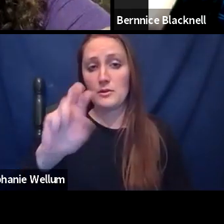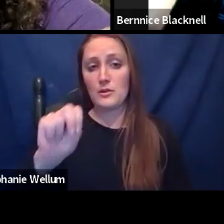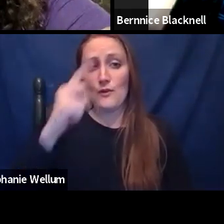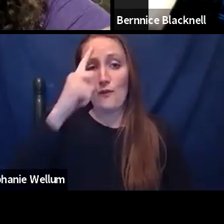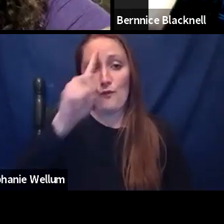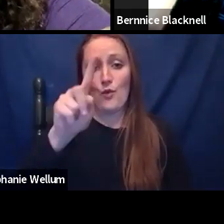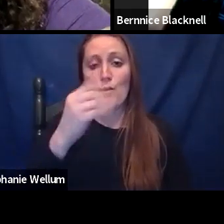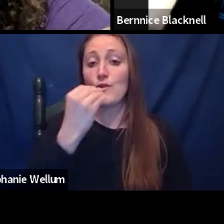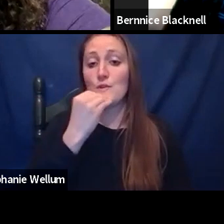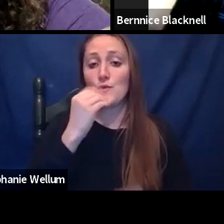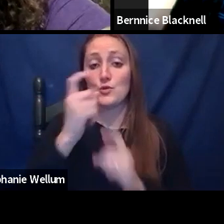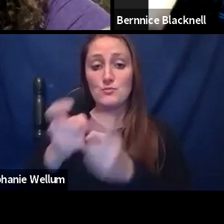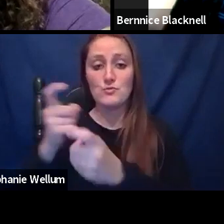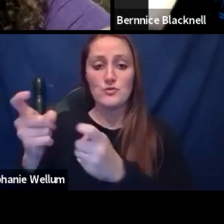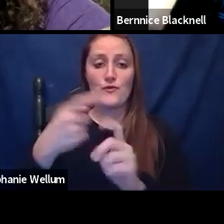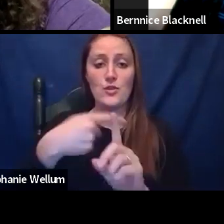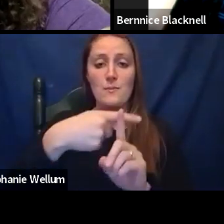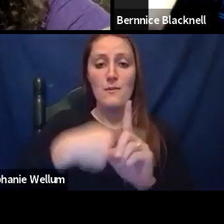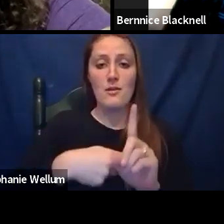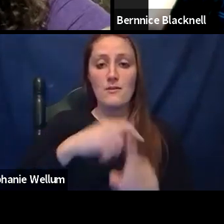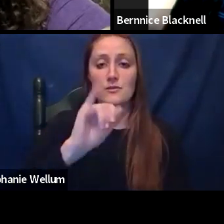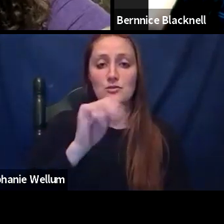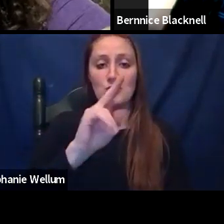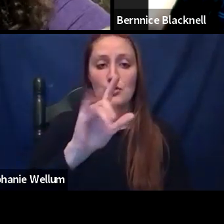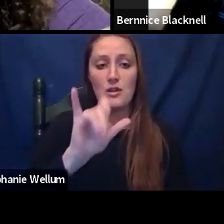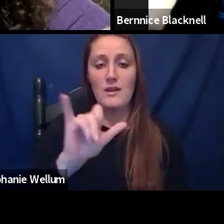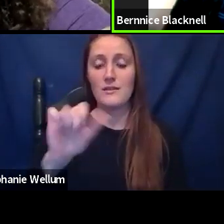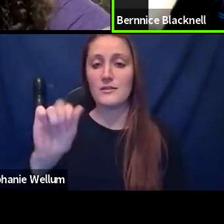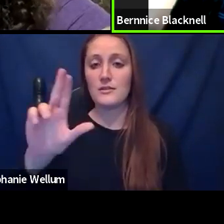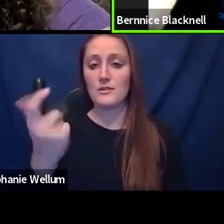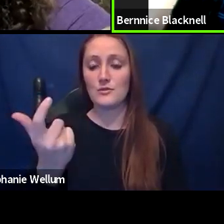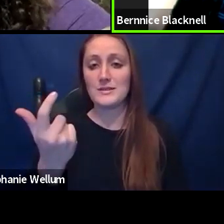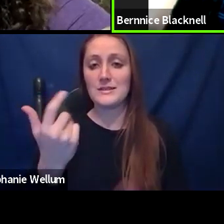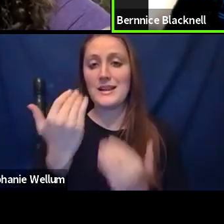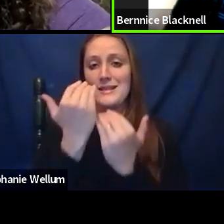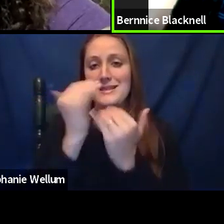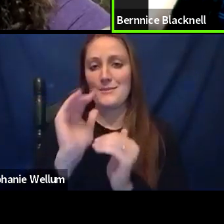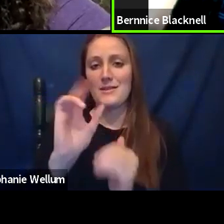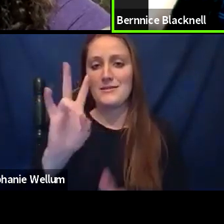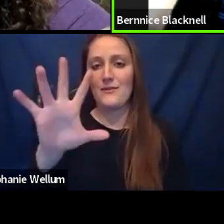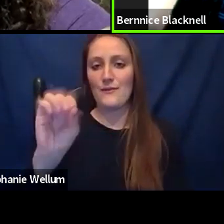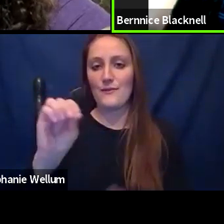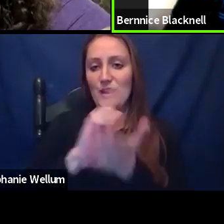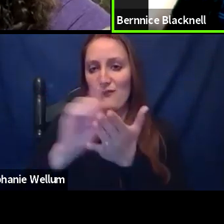of July and August with a limit of $750 per week.